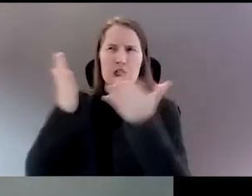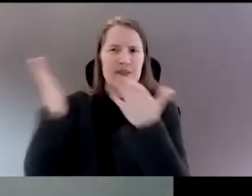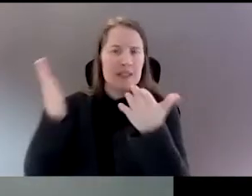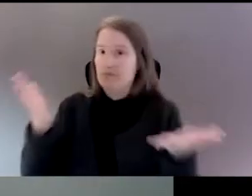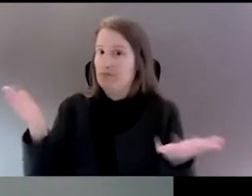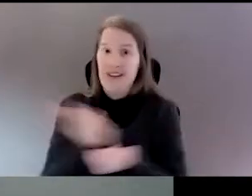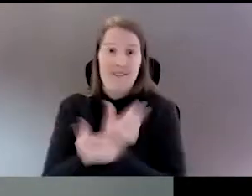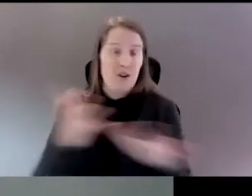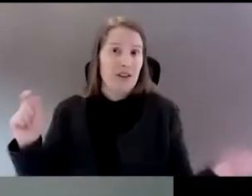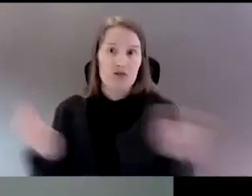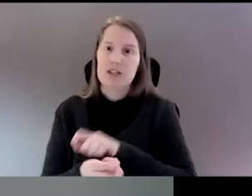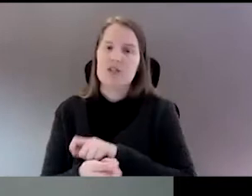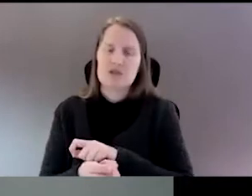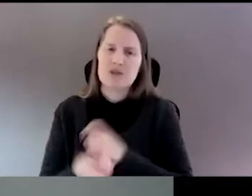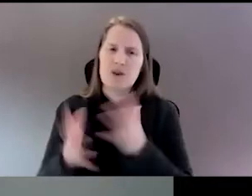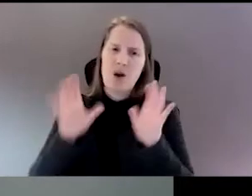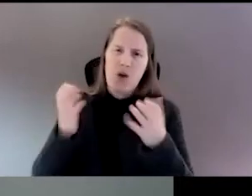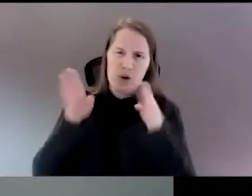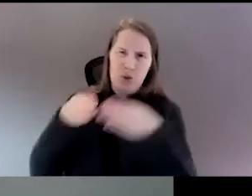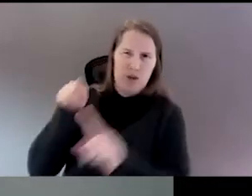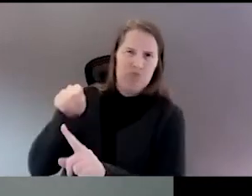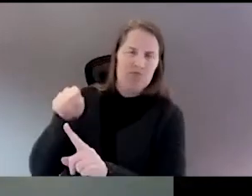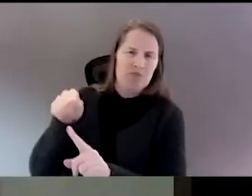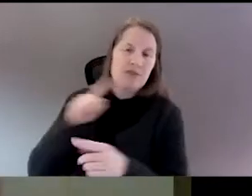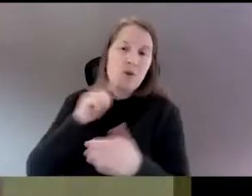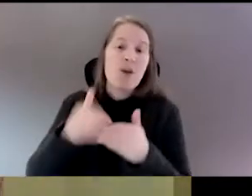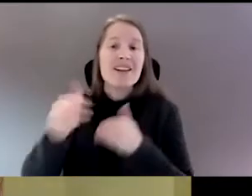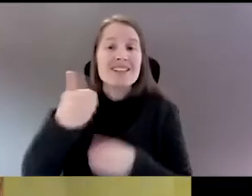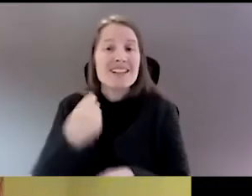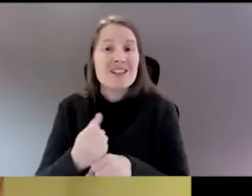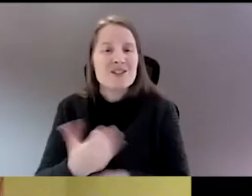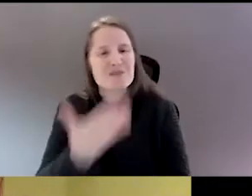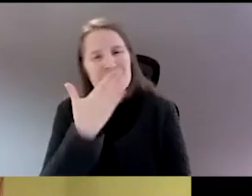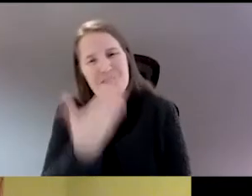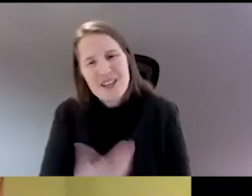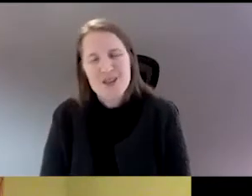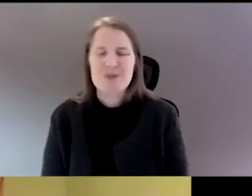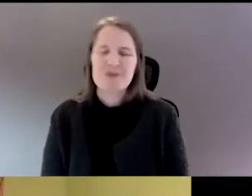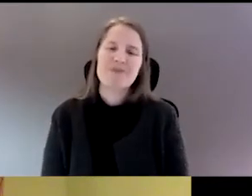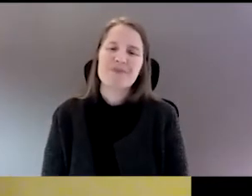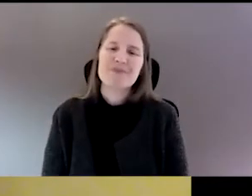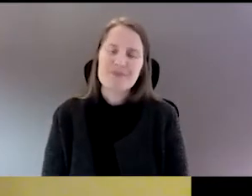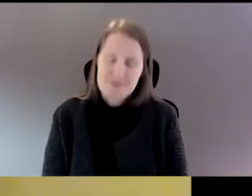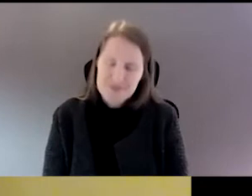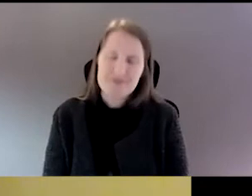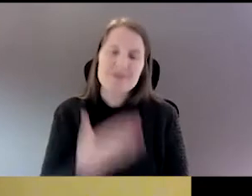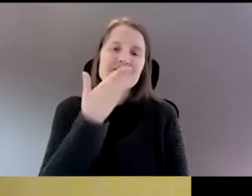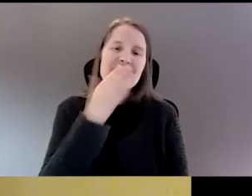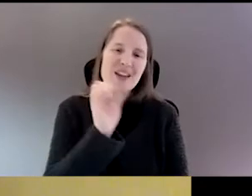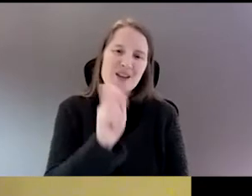want to work on in the next 10 years. Thank you. Thank you, Joan.